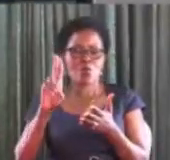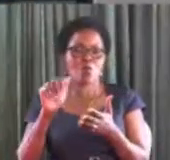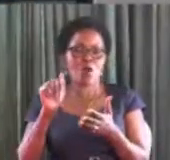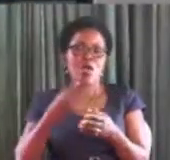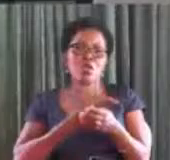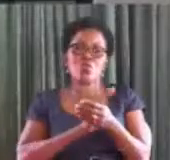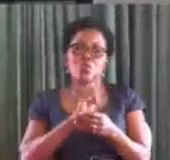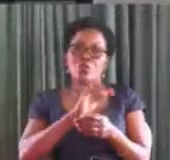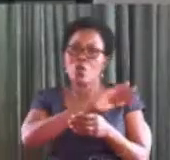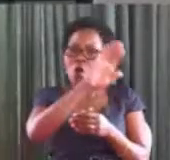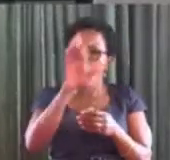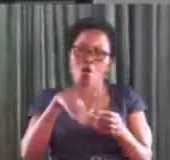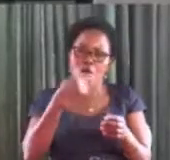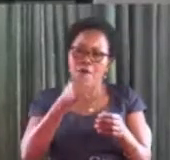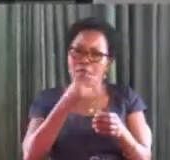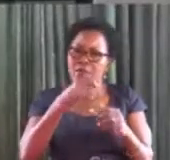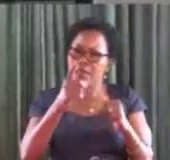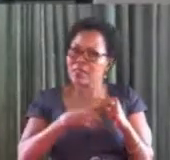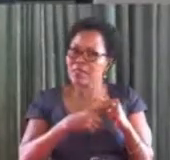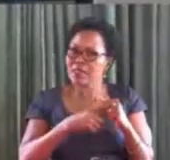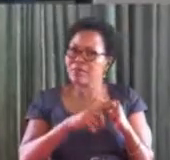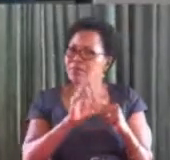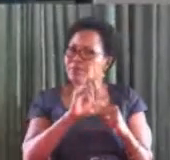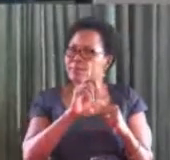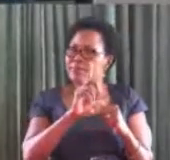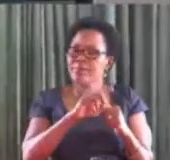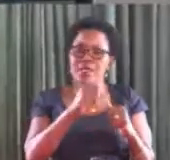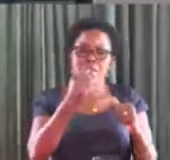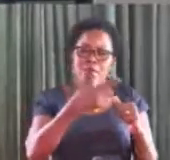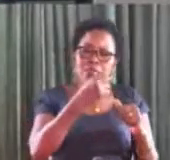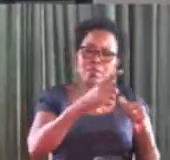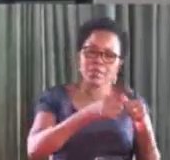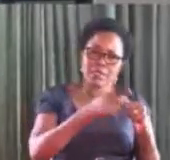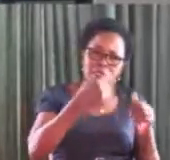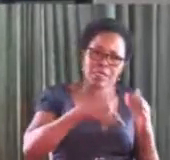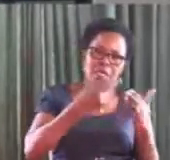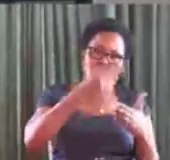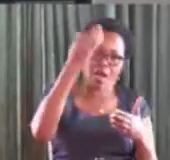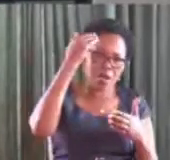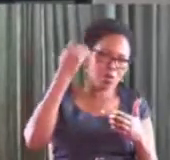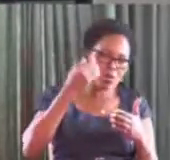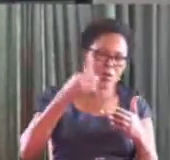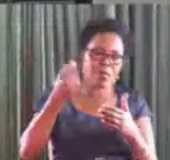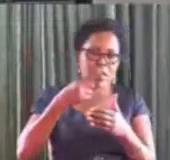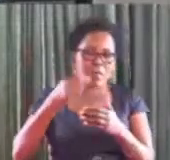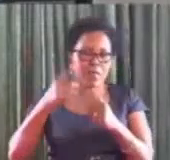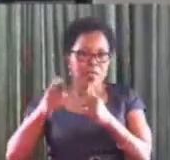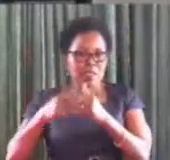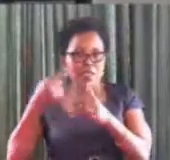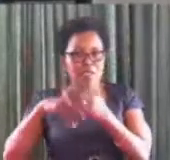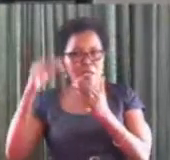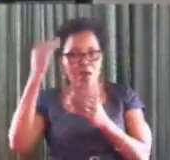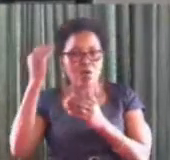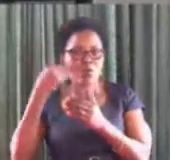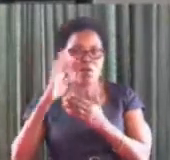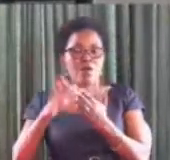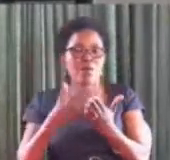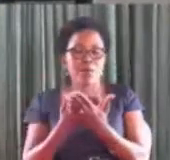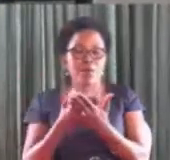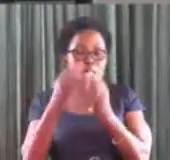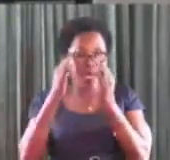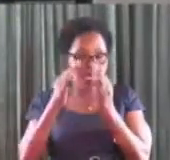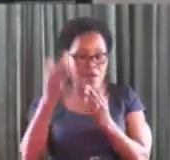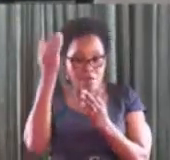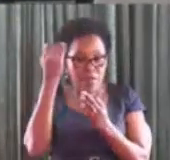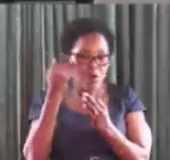months in the High Court and the 6 months in the Court of Appeal. Because if the court delayed her case